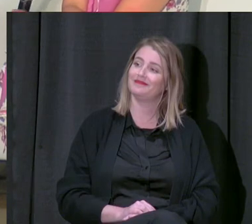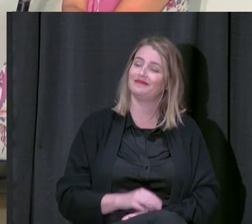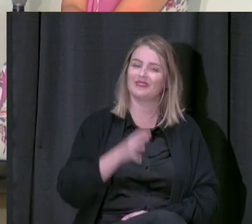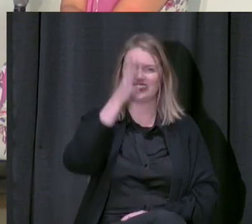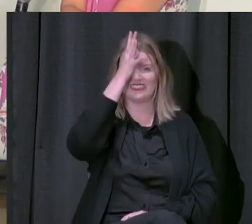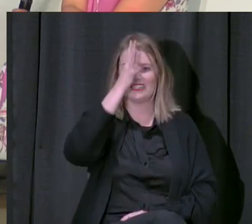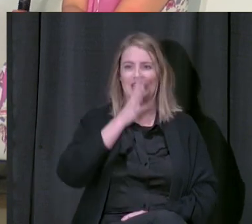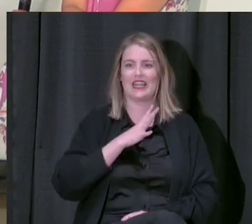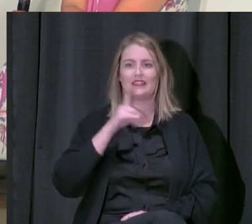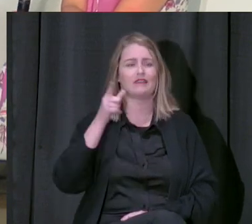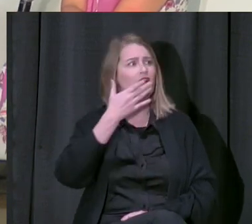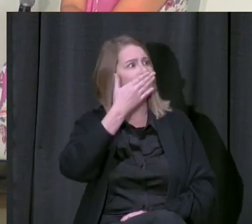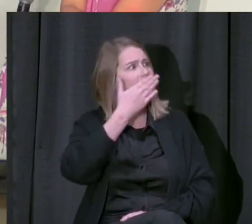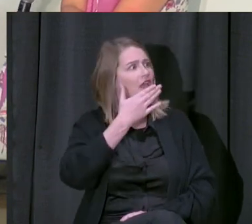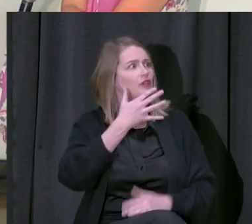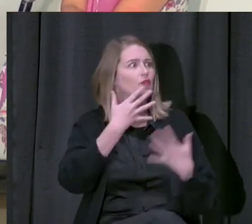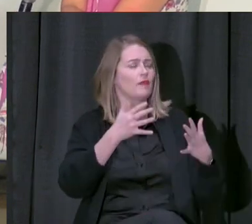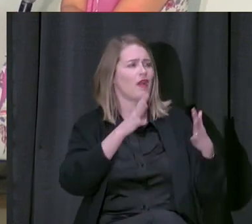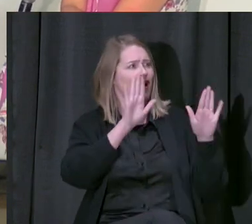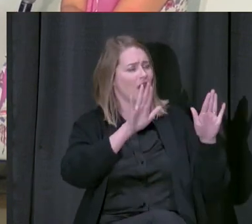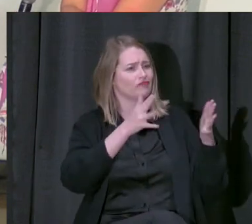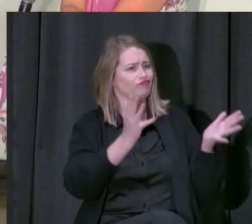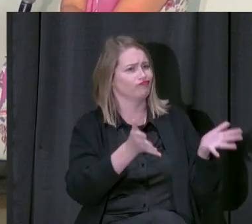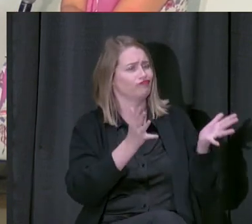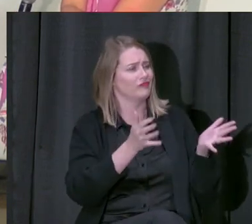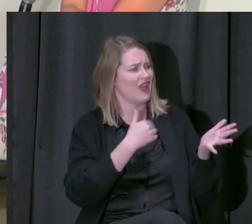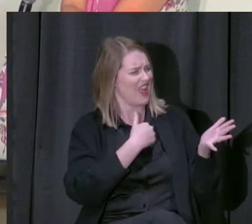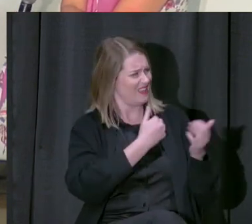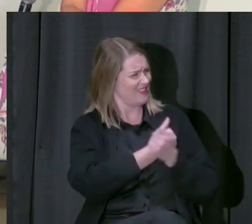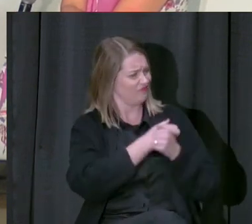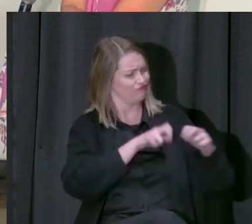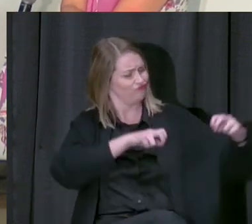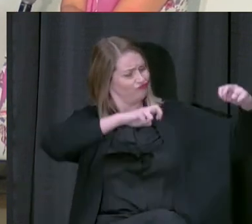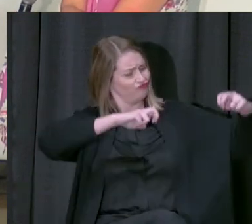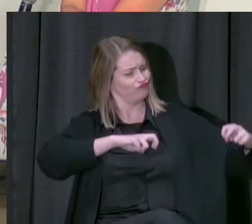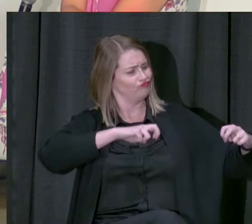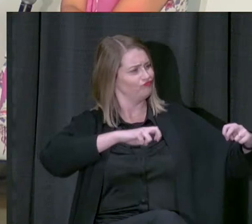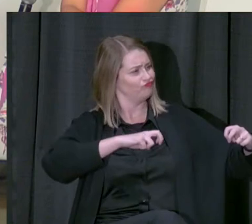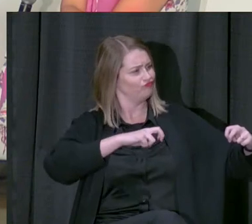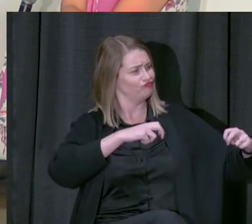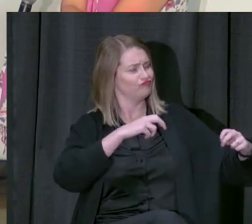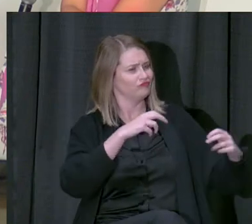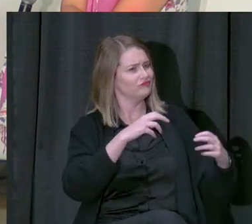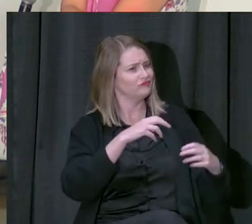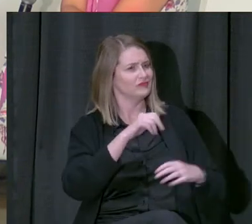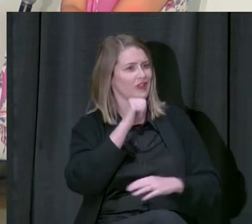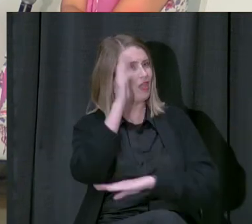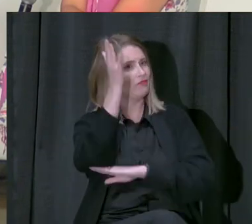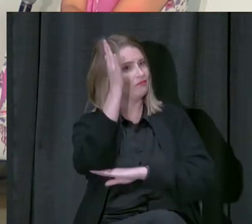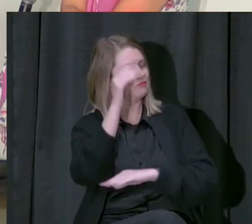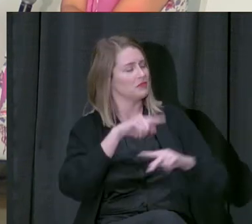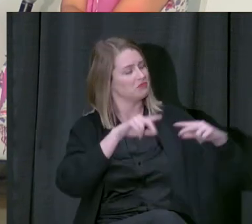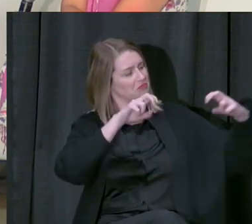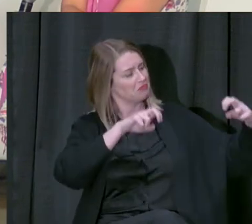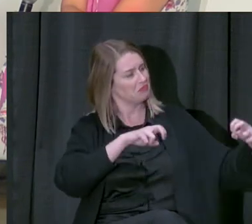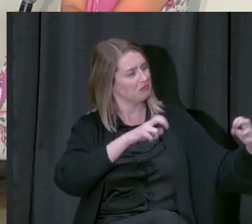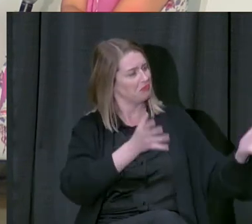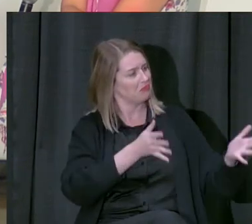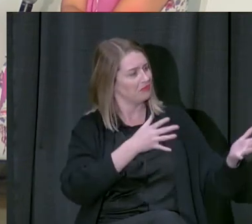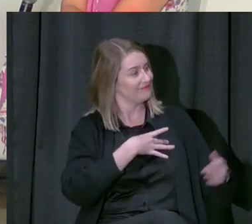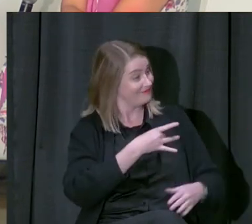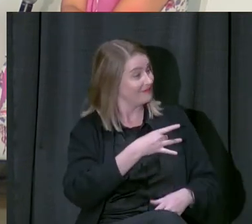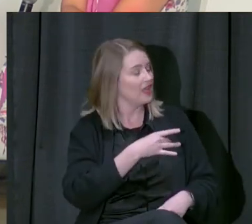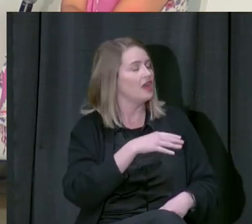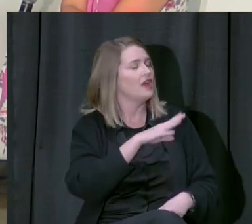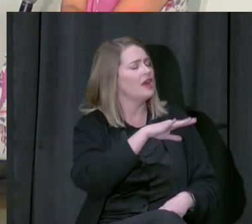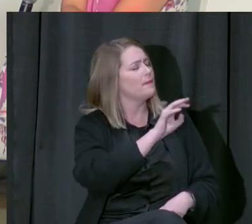Thank you so much. Awesome chat. Love the format, by the way. Monica, a couple times you mentioned the idea